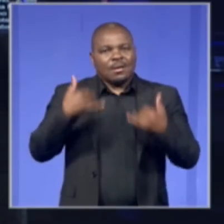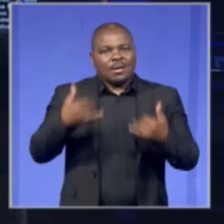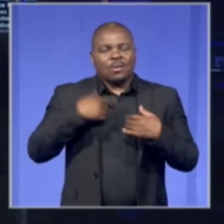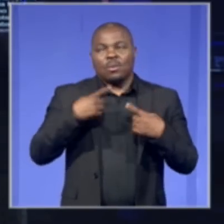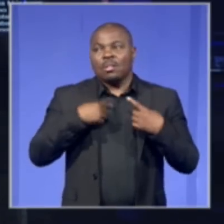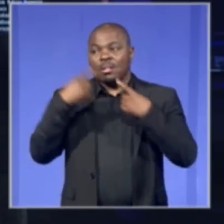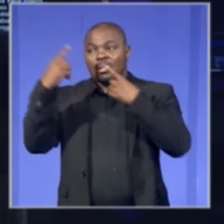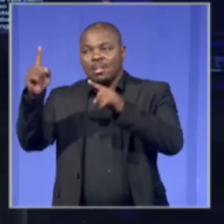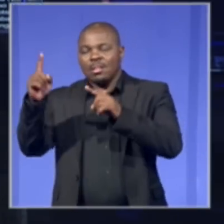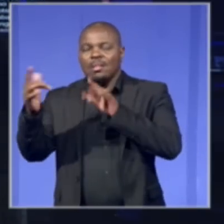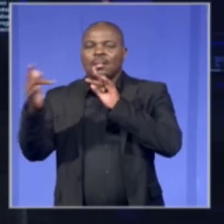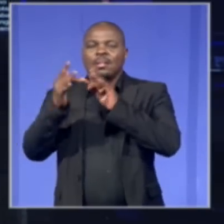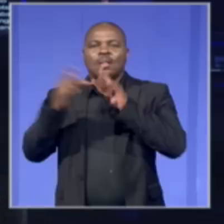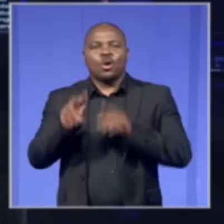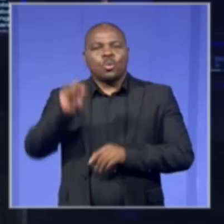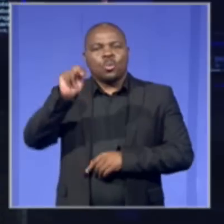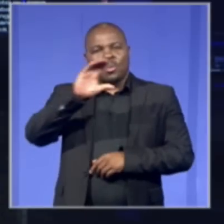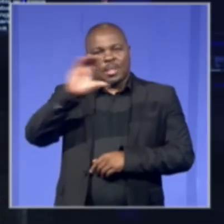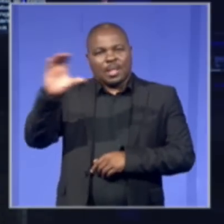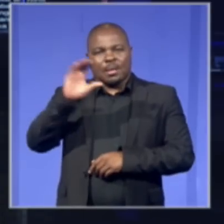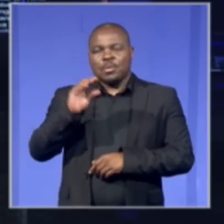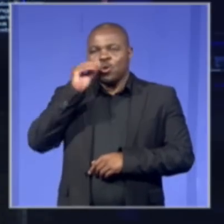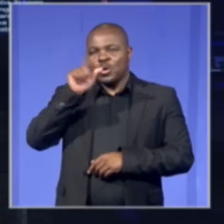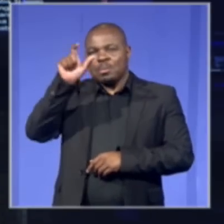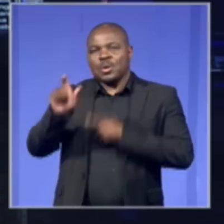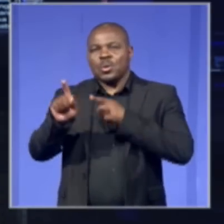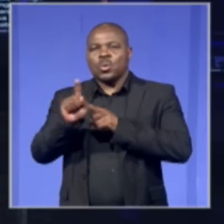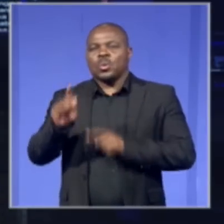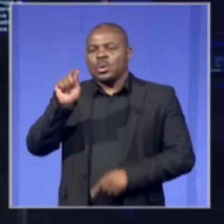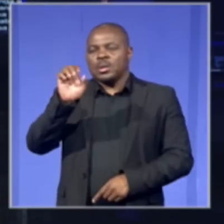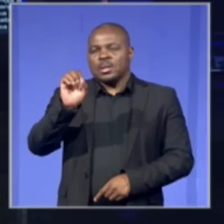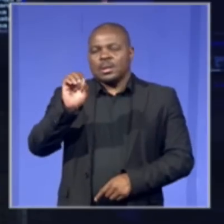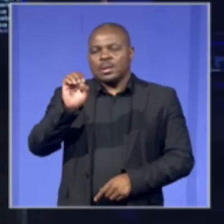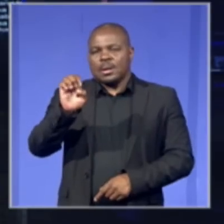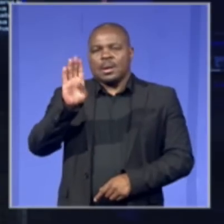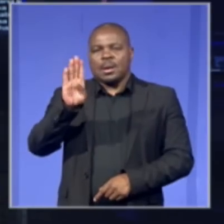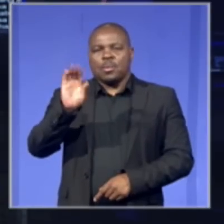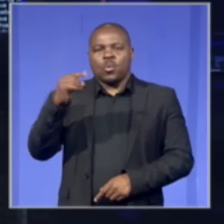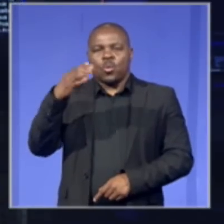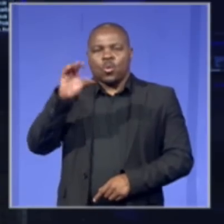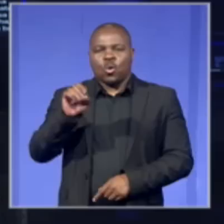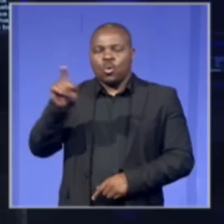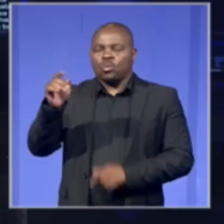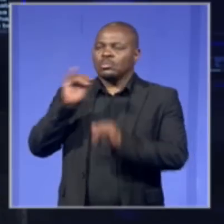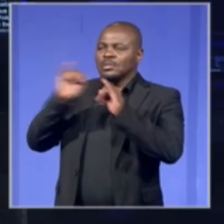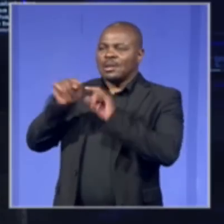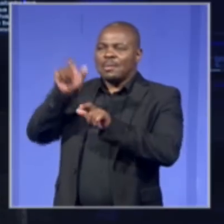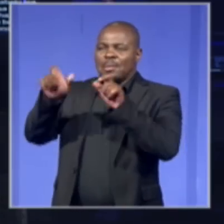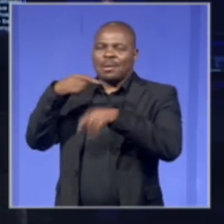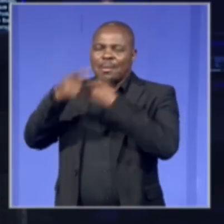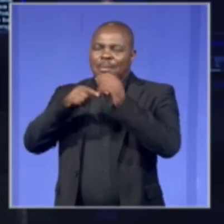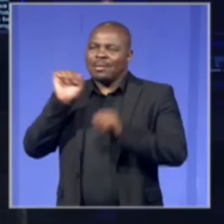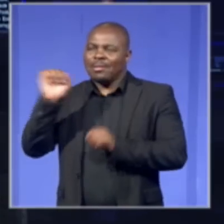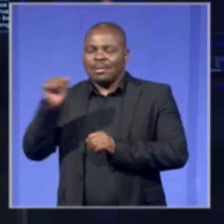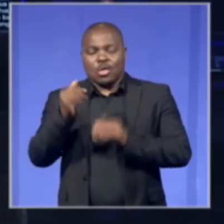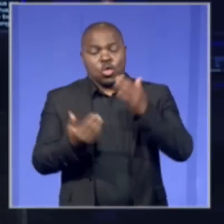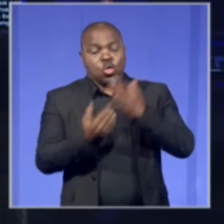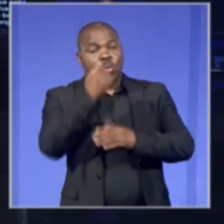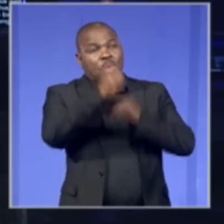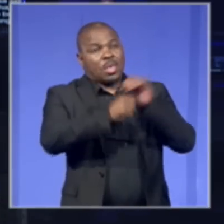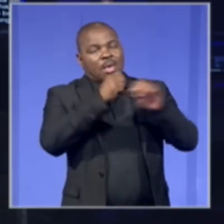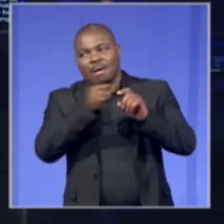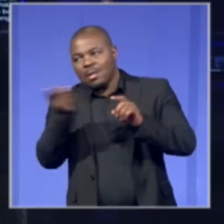Northern Cape ho moqolotsi wa rona wa ditaba Ditaba Msimanga a buisanang le baahi ka tabatabelo tsa bona tsa selemo se